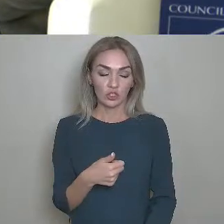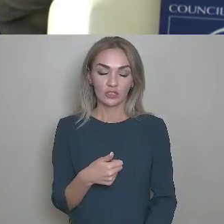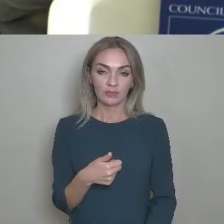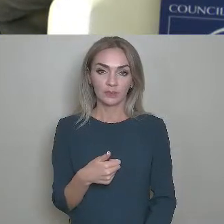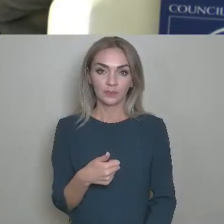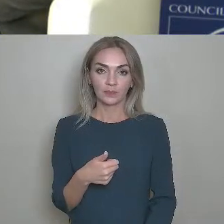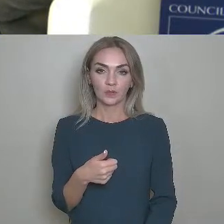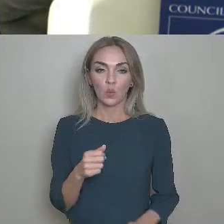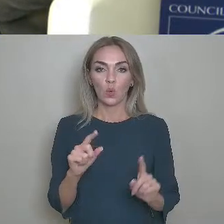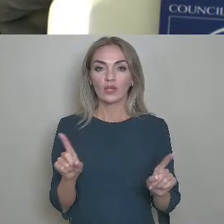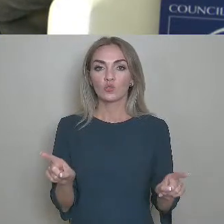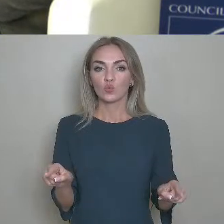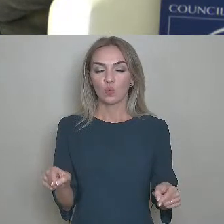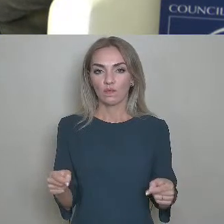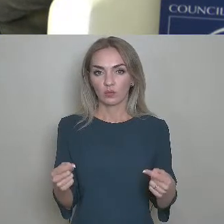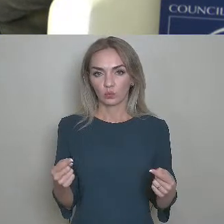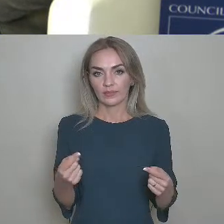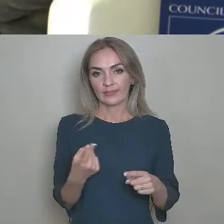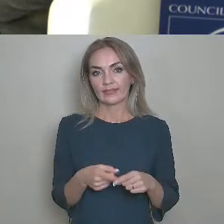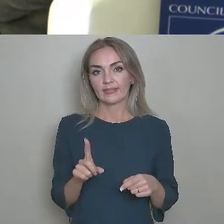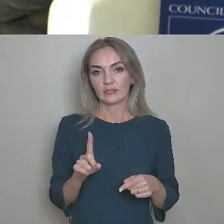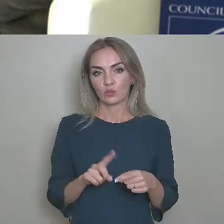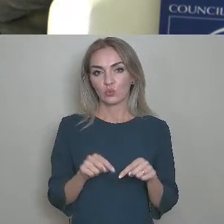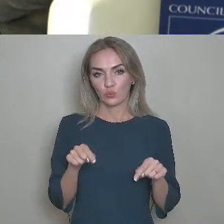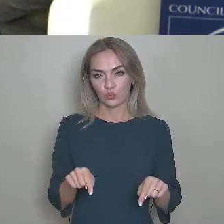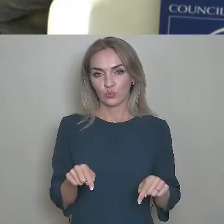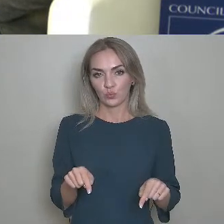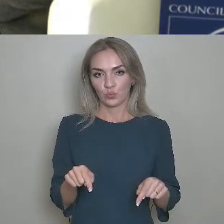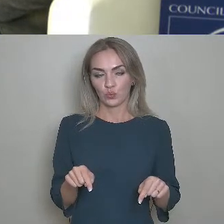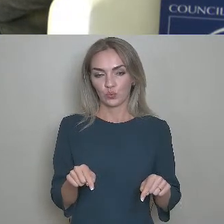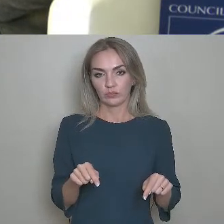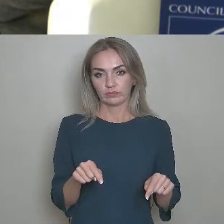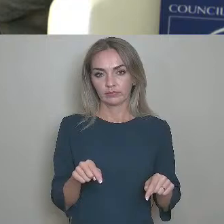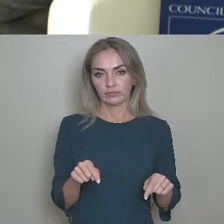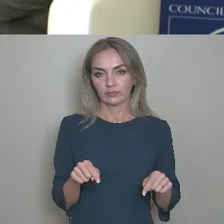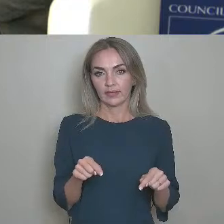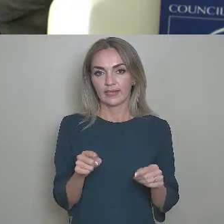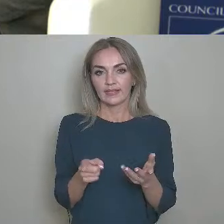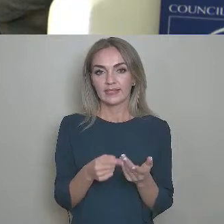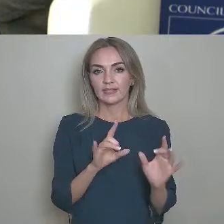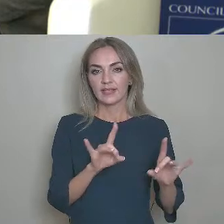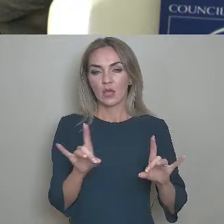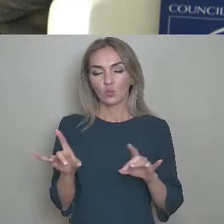week, and this series